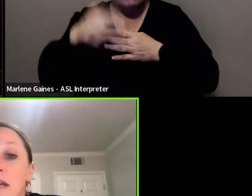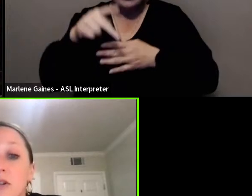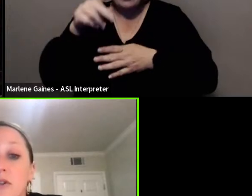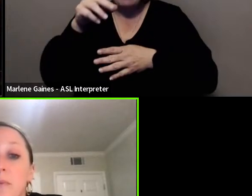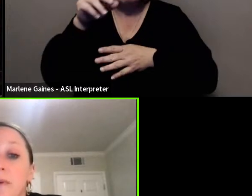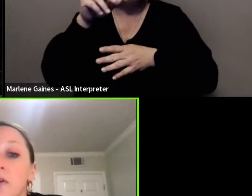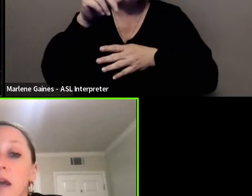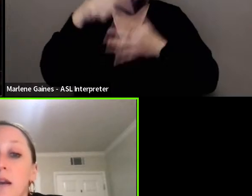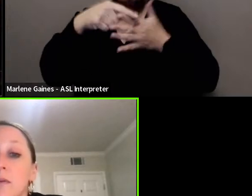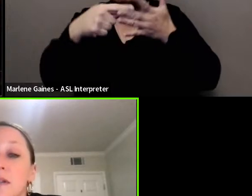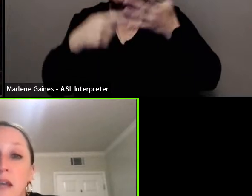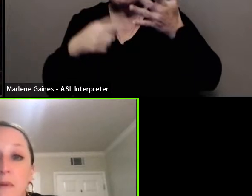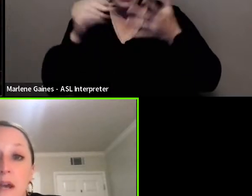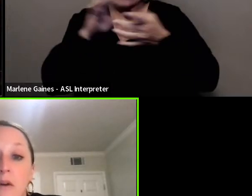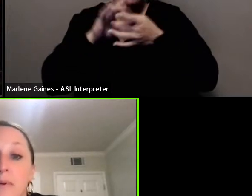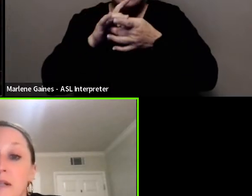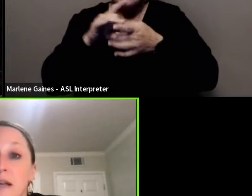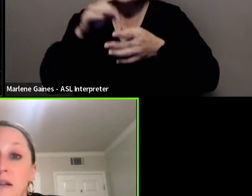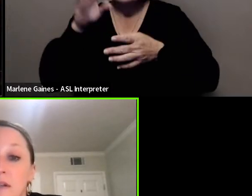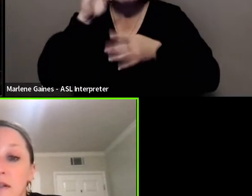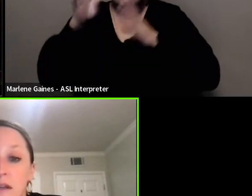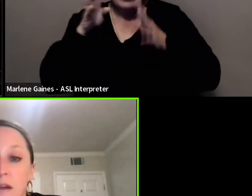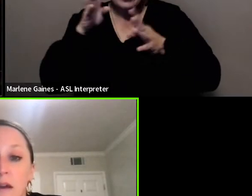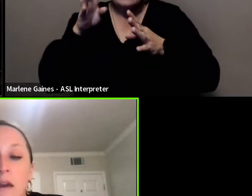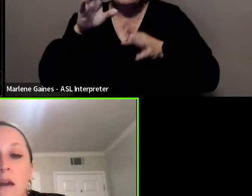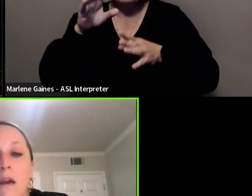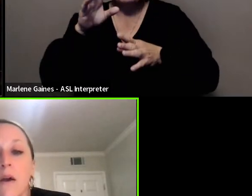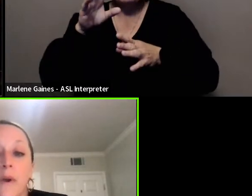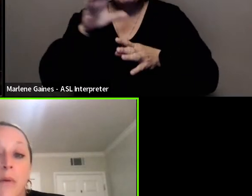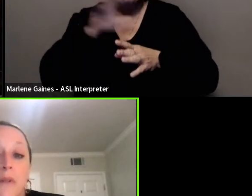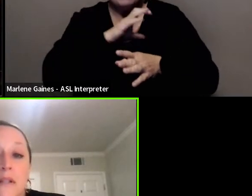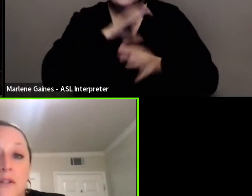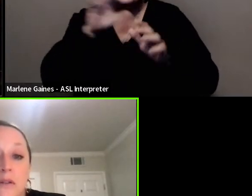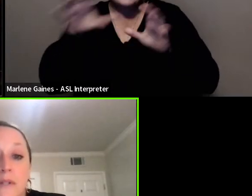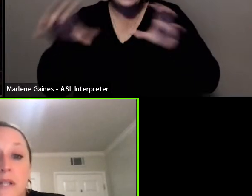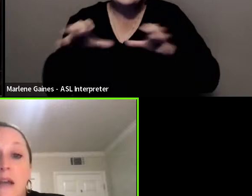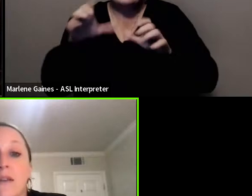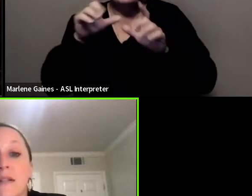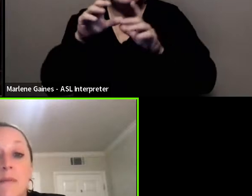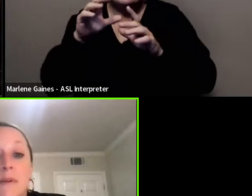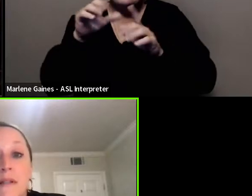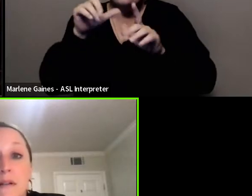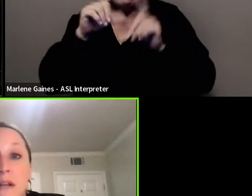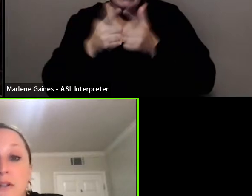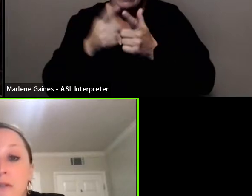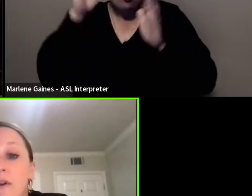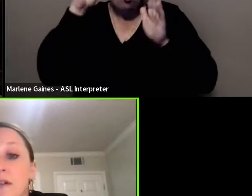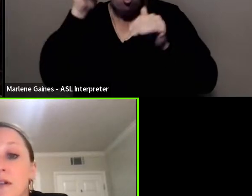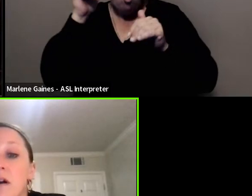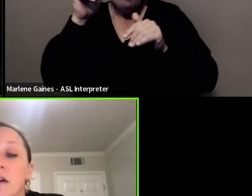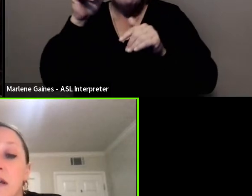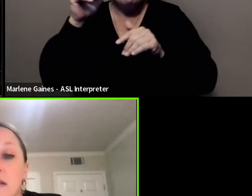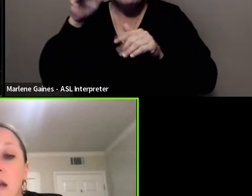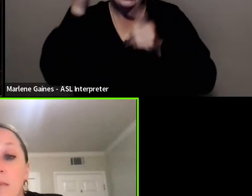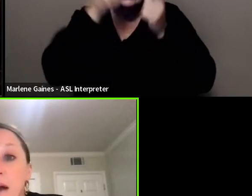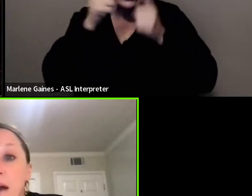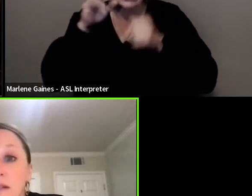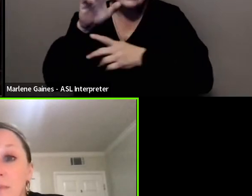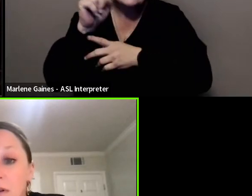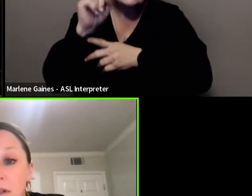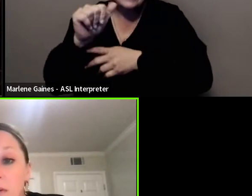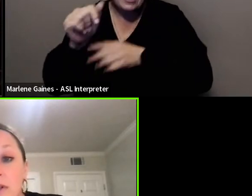Showman, and the relationship we've created with the San Mateo Police Activities League. We hope that the district will take the same consideration in funding our